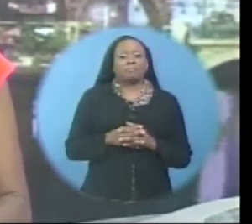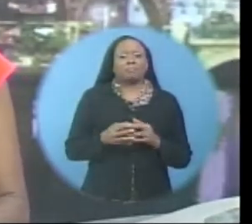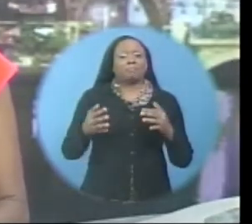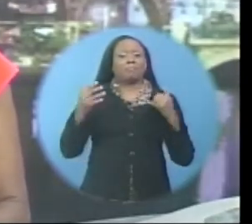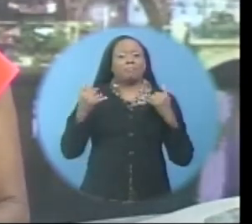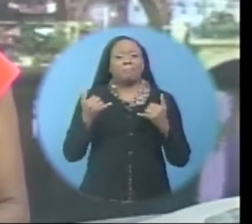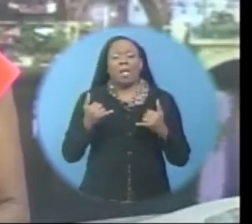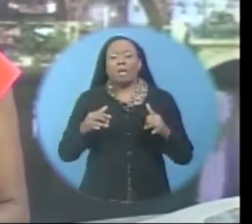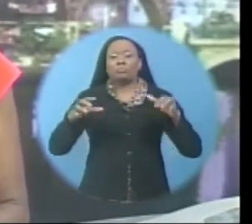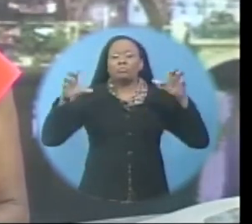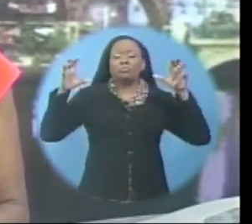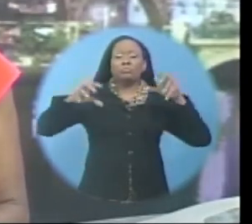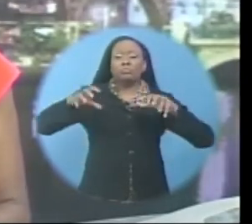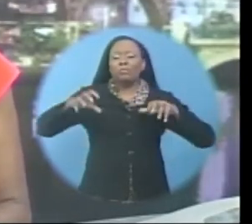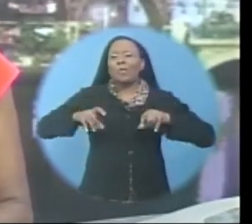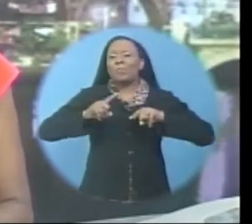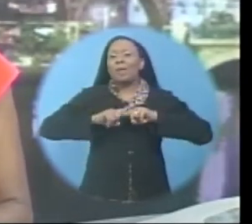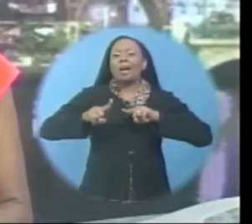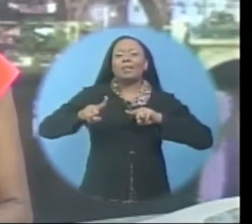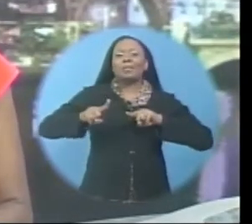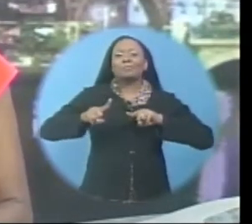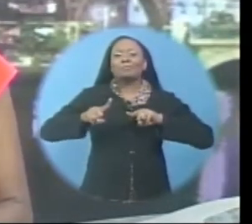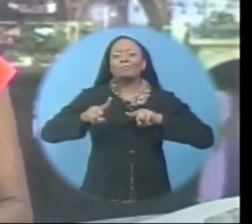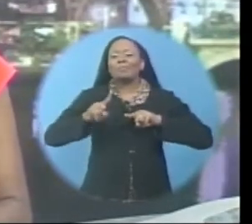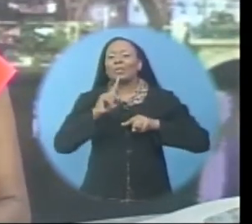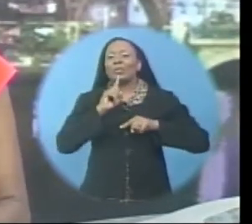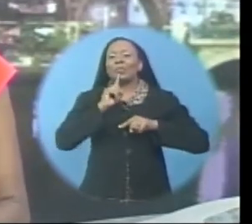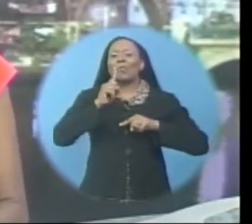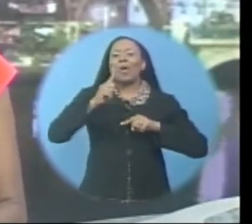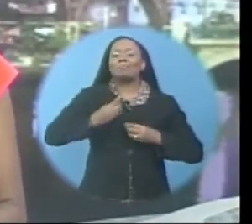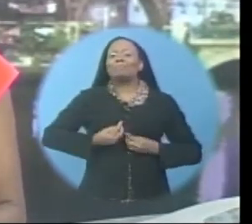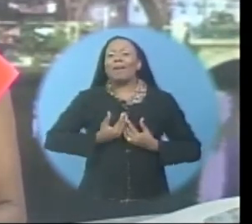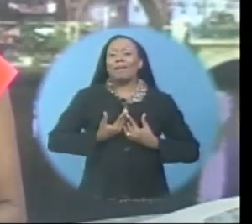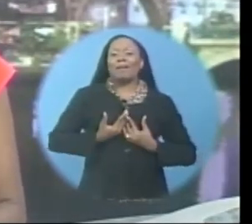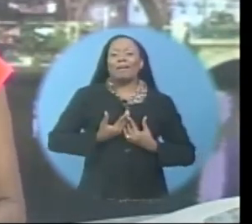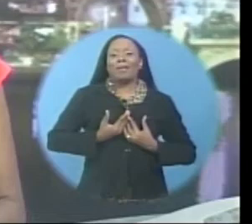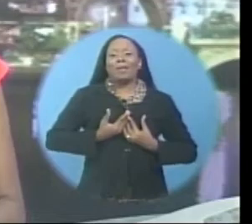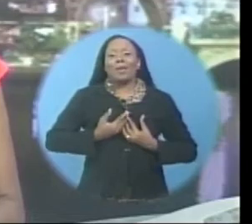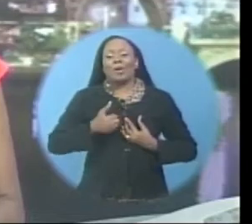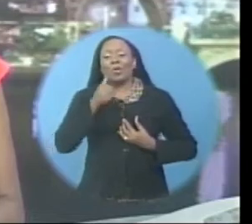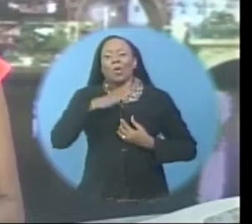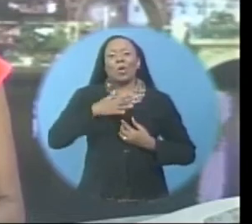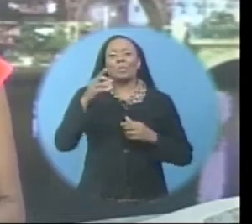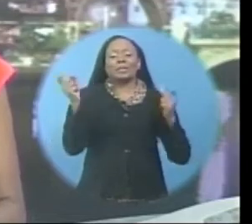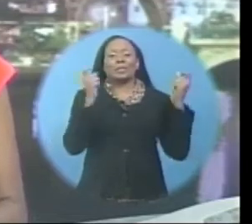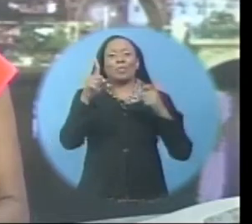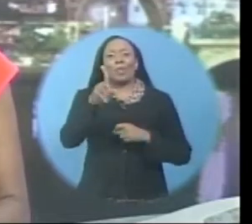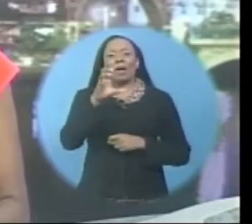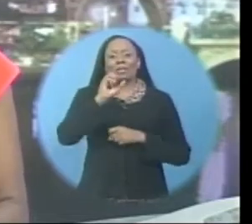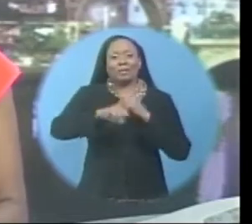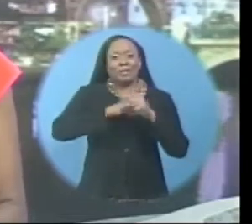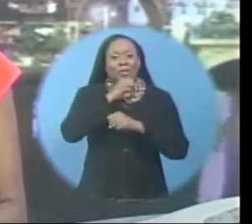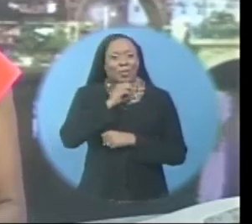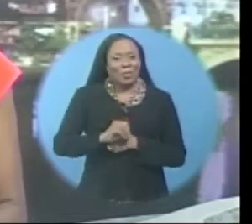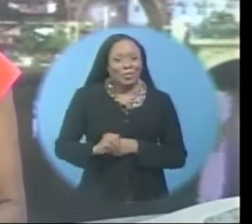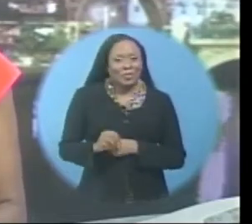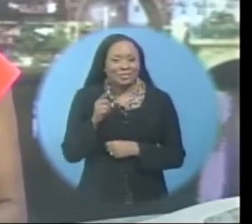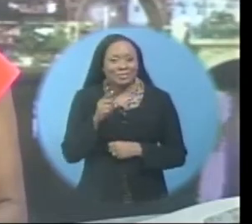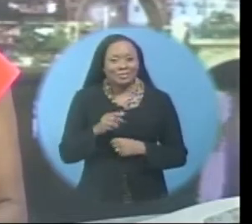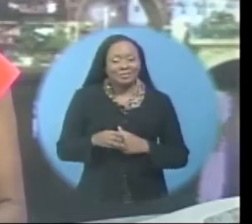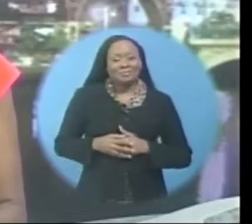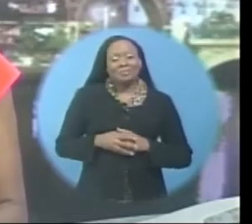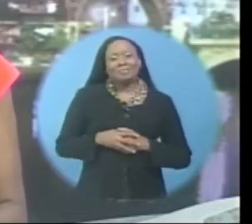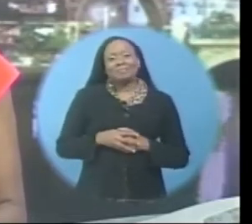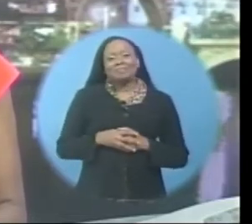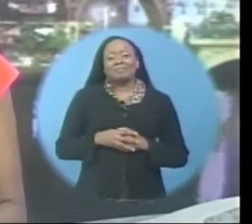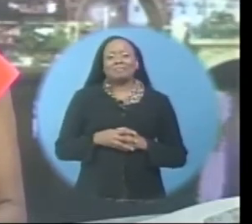Well, in 2nd Avenue, Hoyts Village, St. James, there was a ray of sunshine through the rainy weather. Rosalie Carlotta